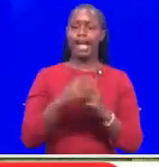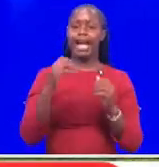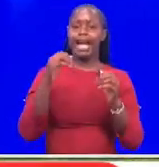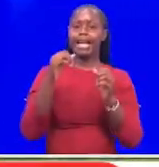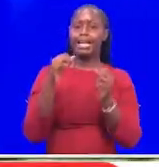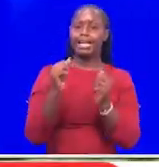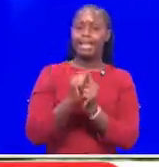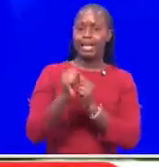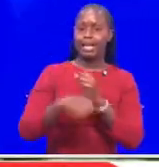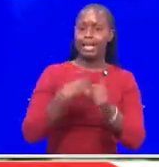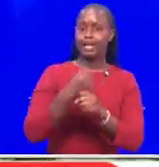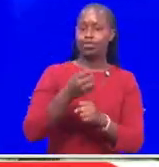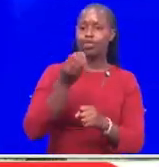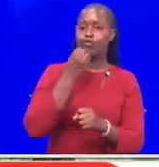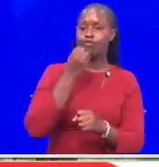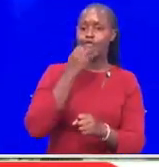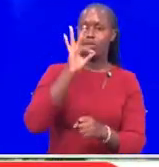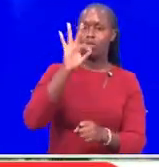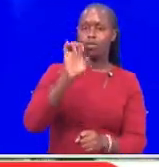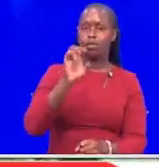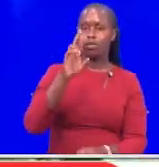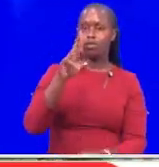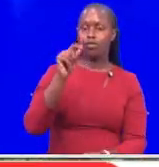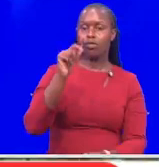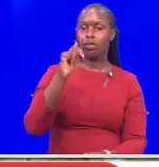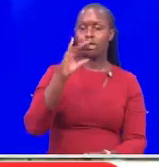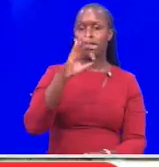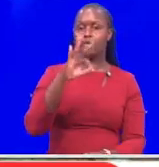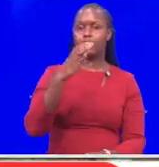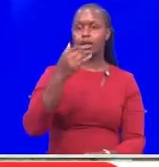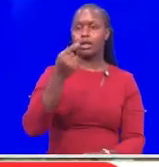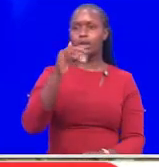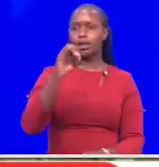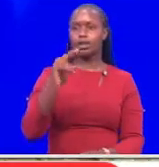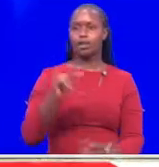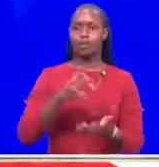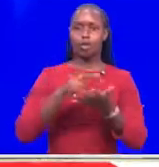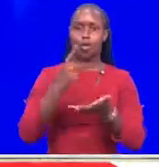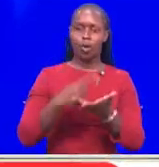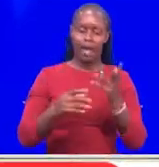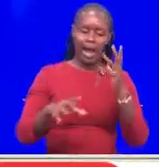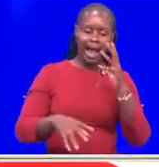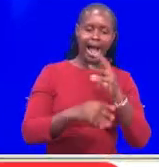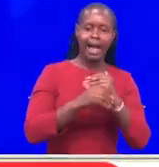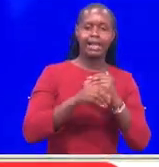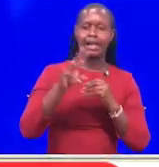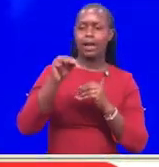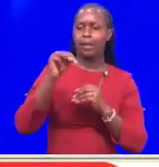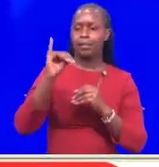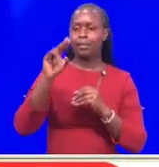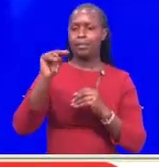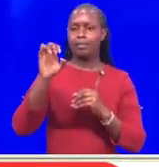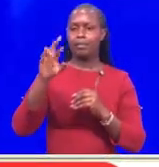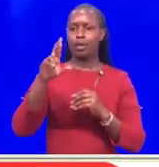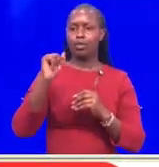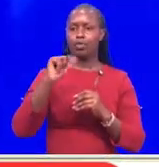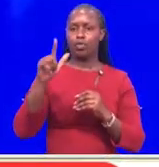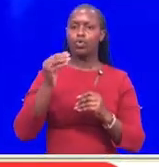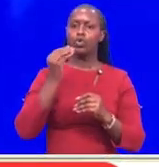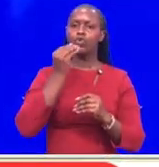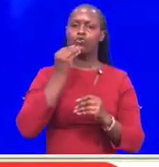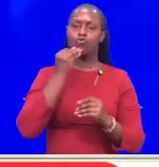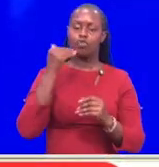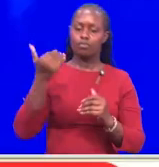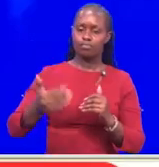Food fortification is the deliberate practice of adding vitamins and minerals to commonly consumed foods to increase